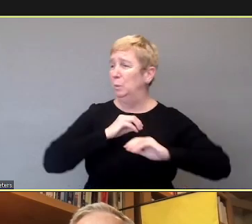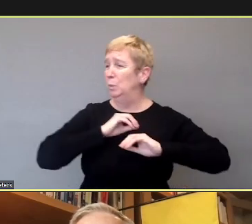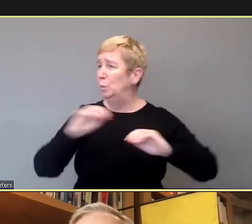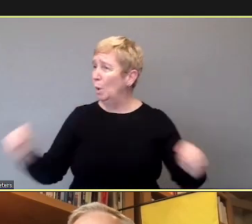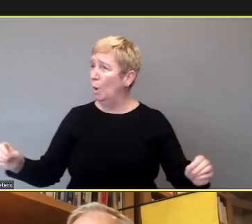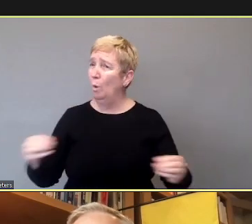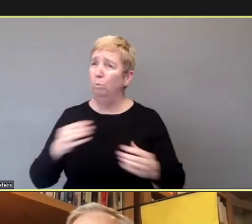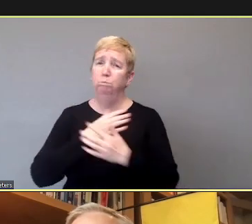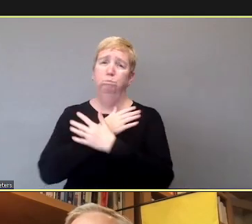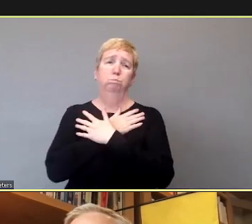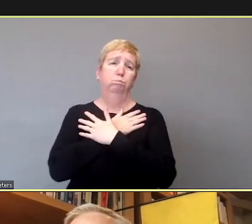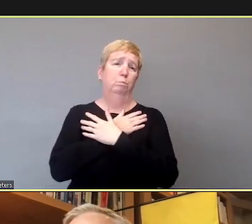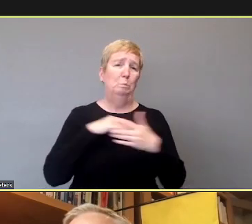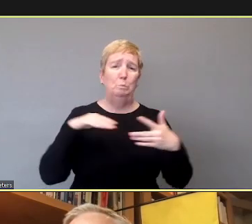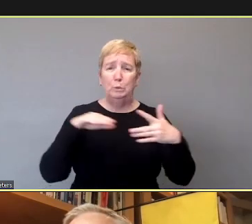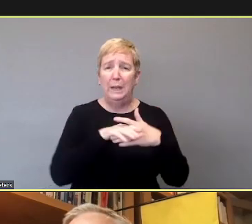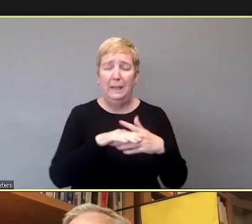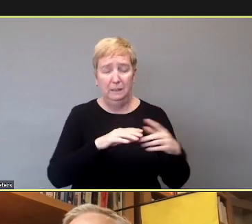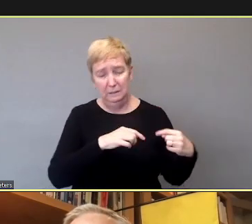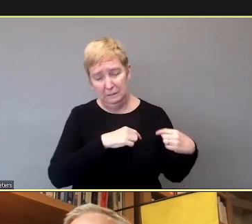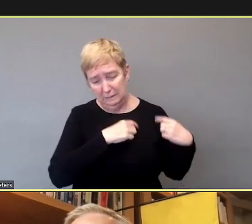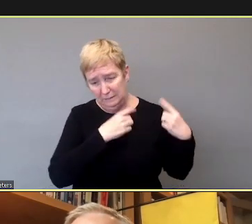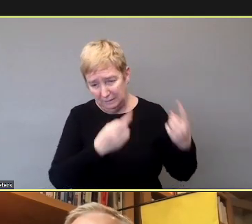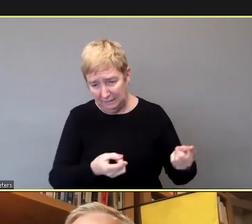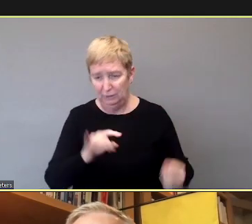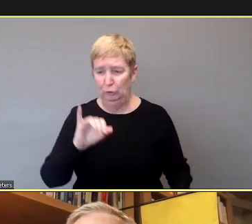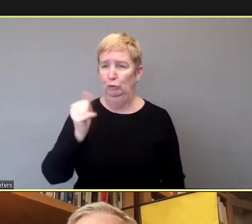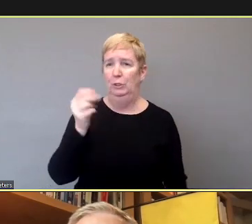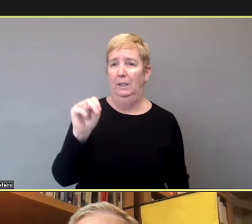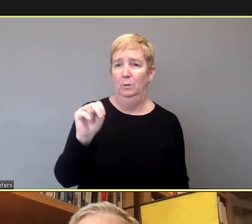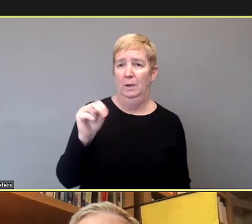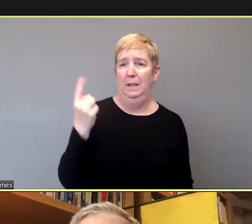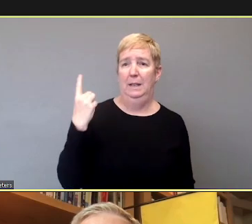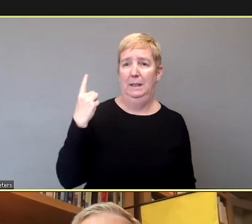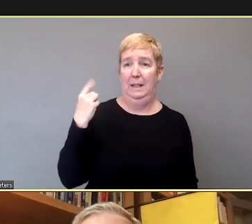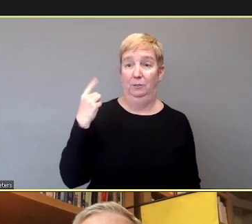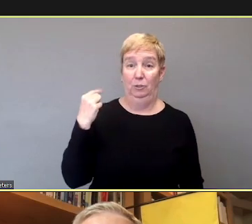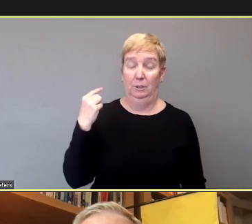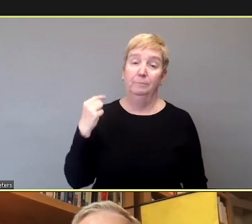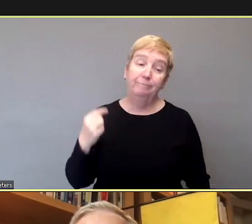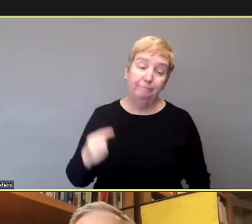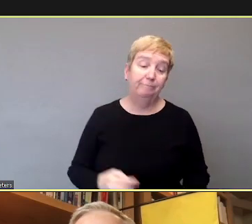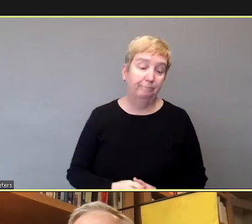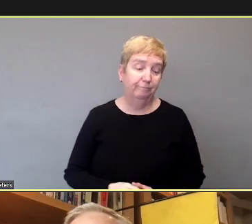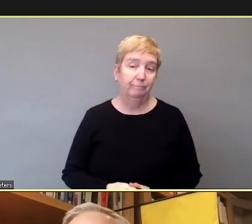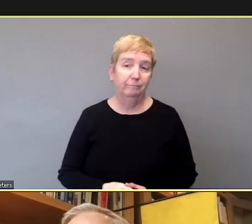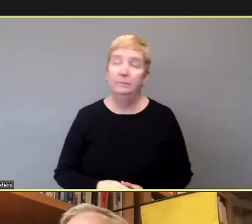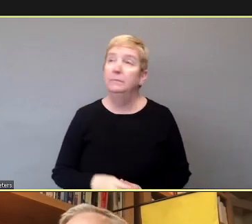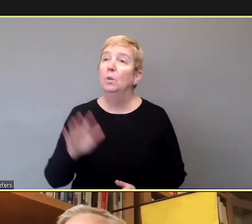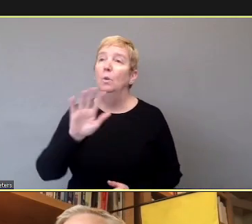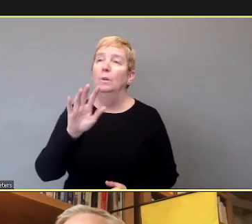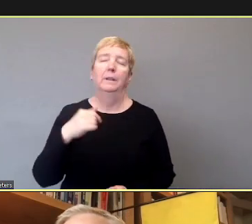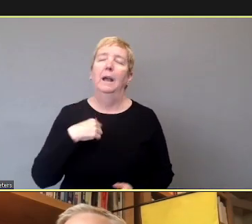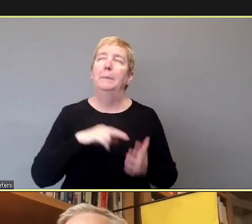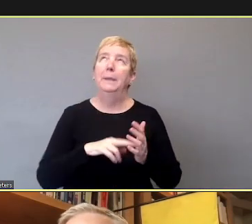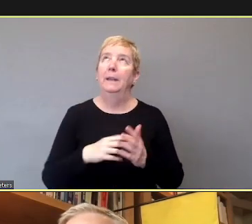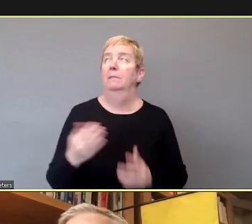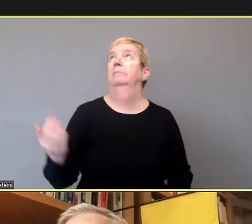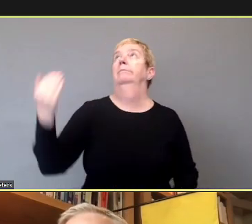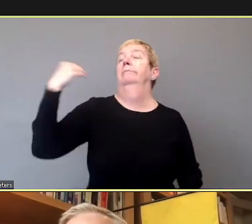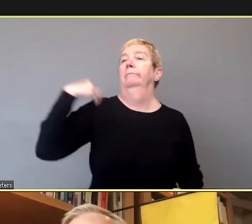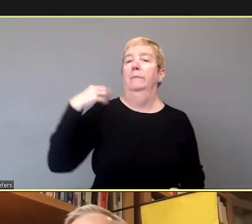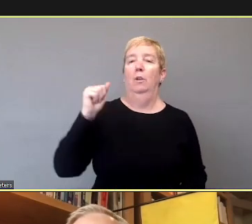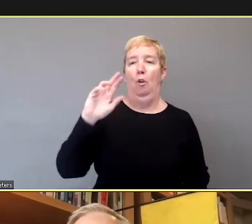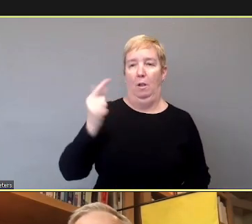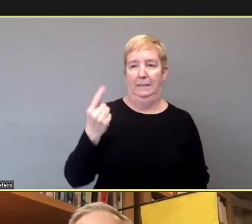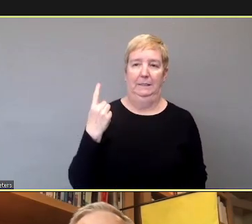whatsoever since early January last year. I mean, it's been really, since early August last year. I apologize, it's